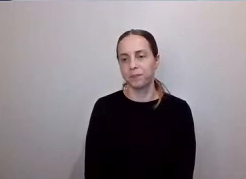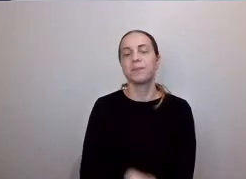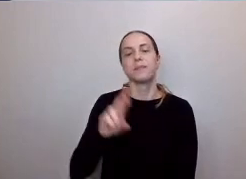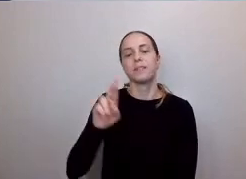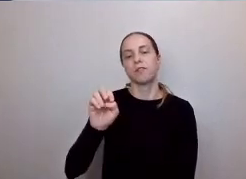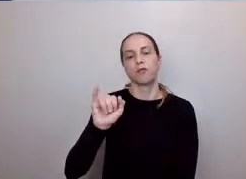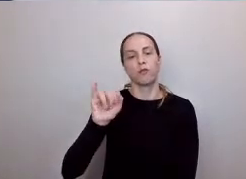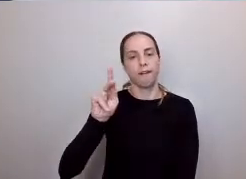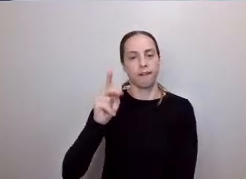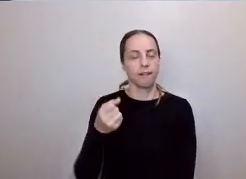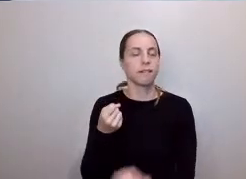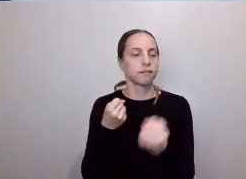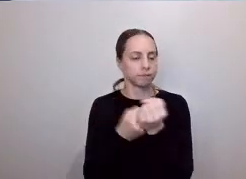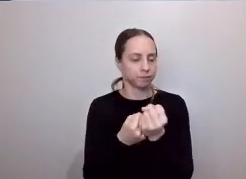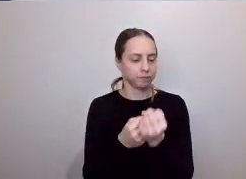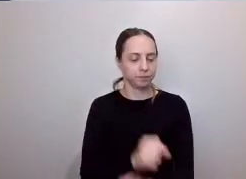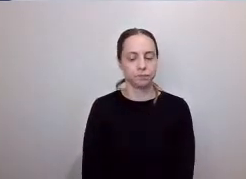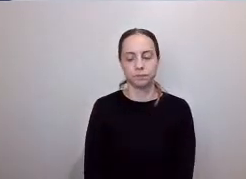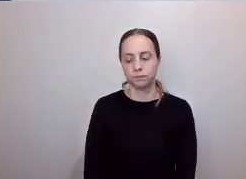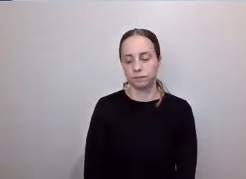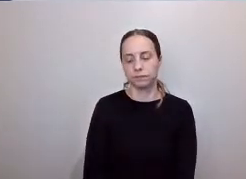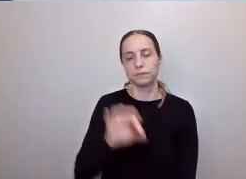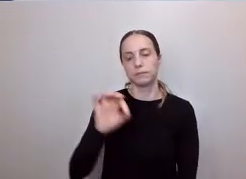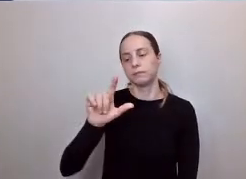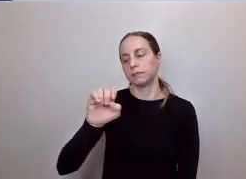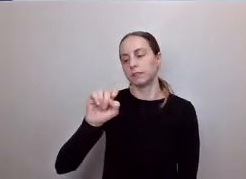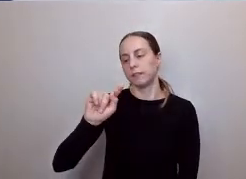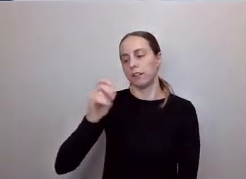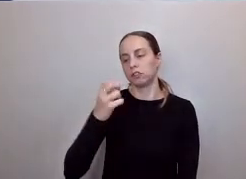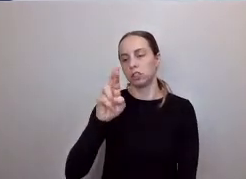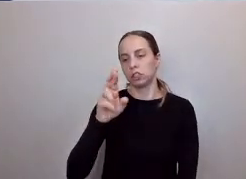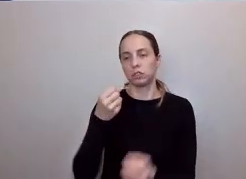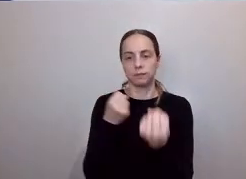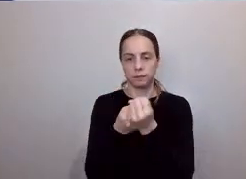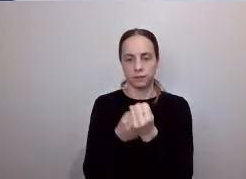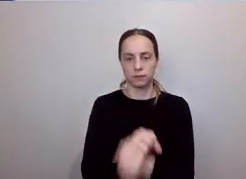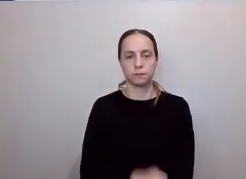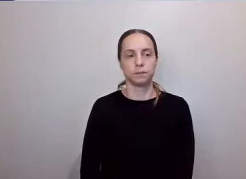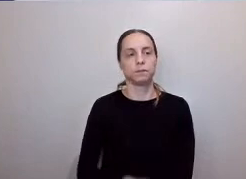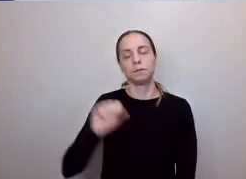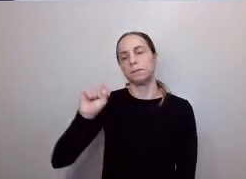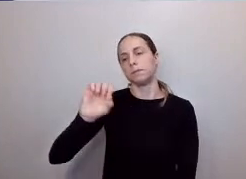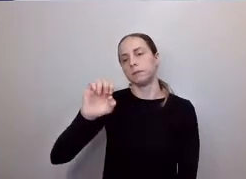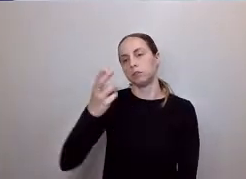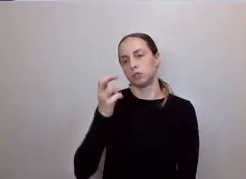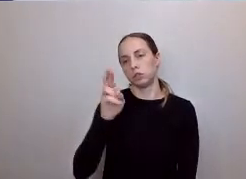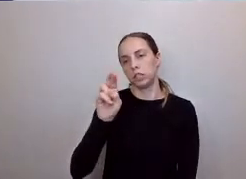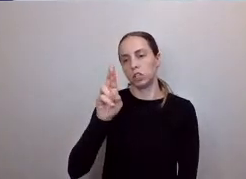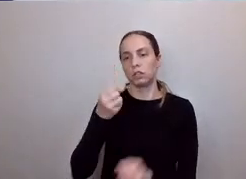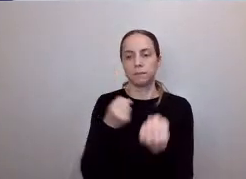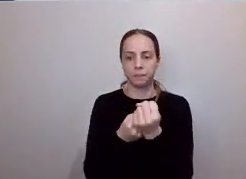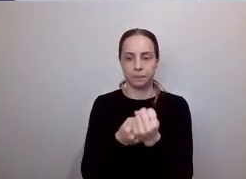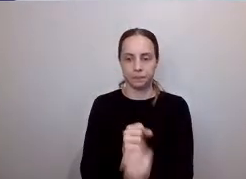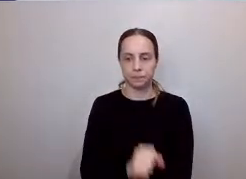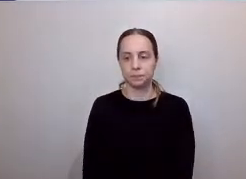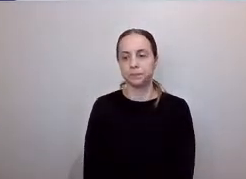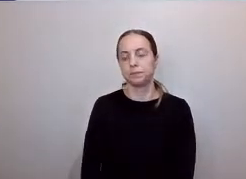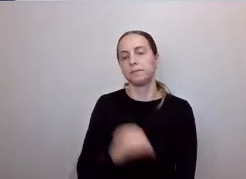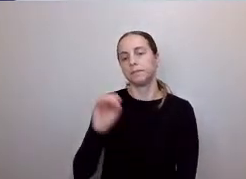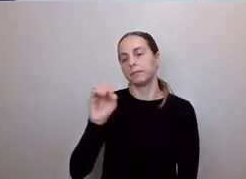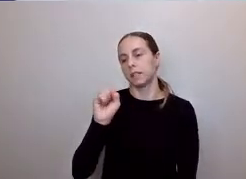Aye. Councilmember Fletcher. Aye. Councilmember Schrader. Aye. Councilmember Osman.